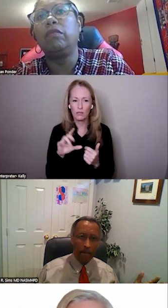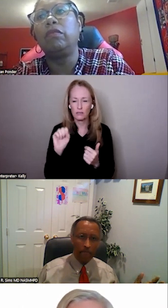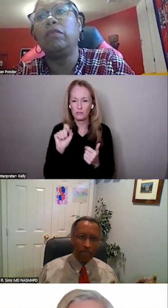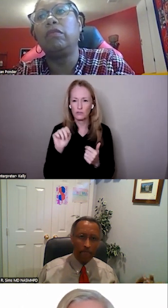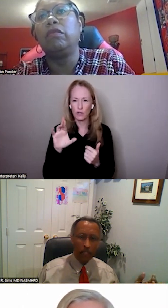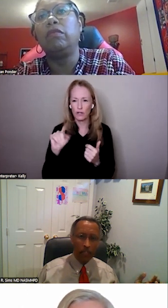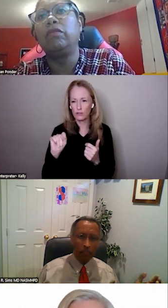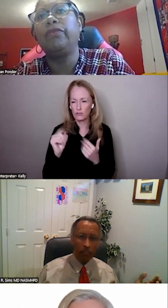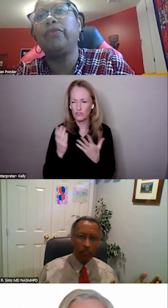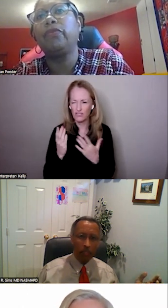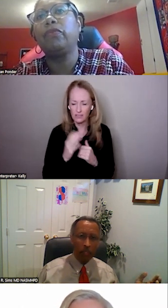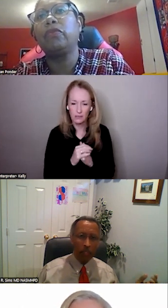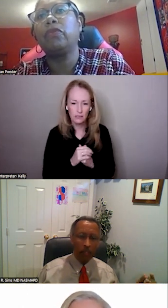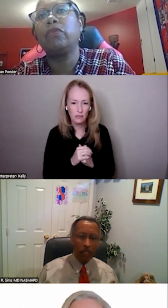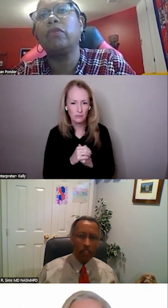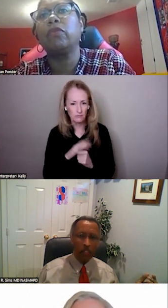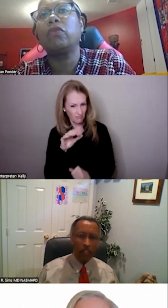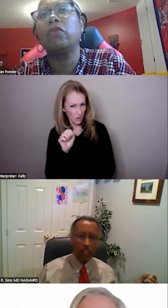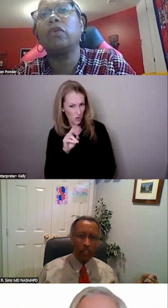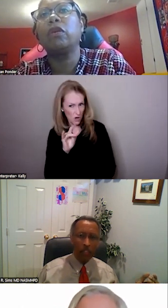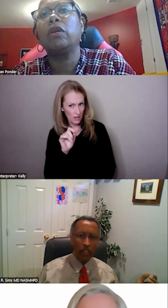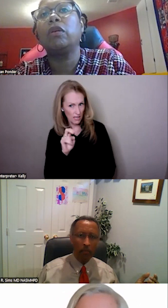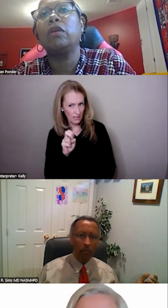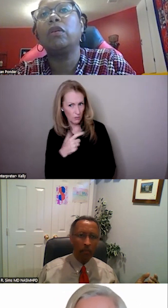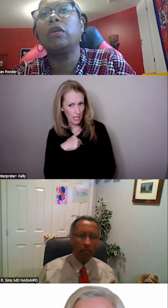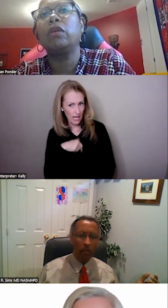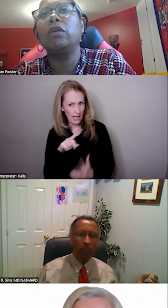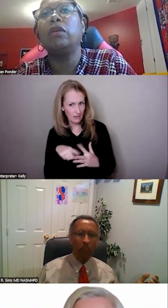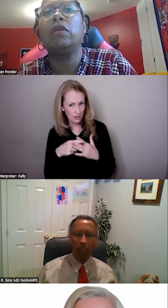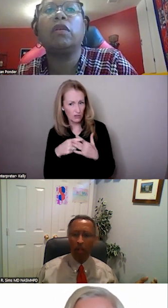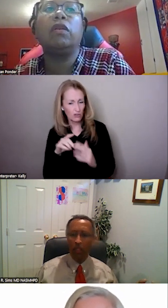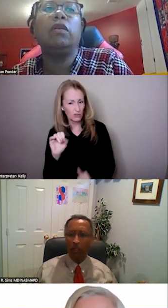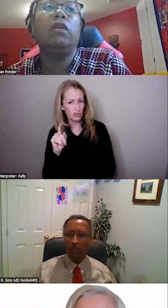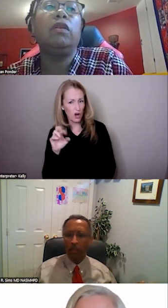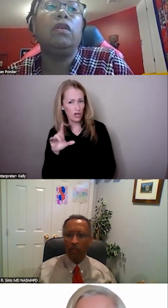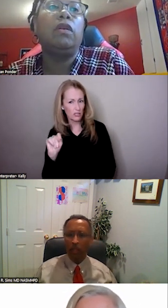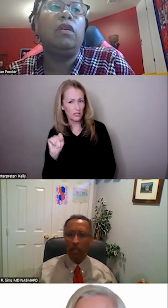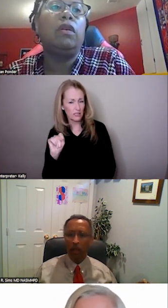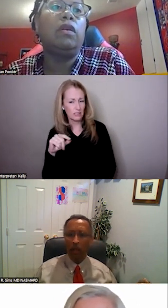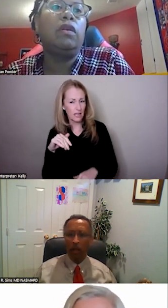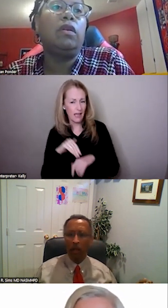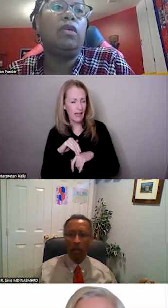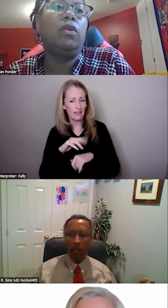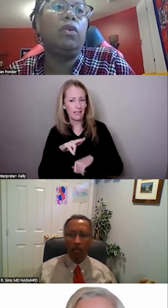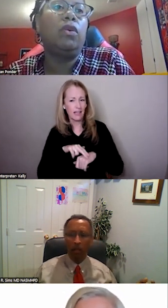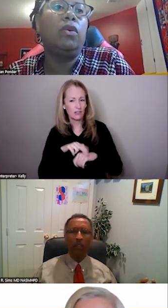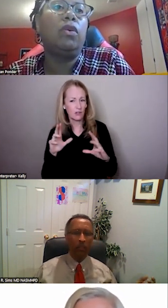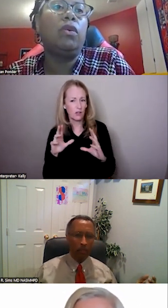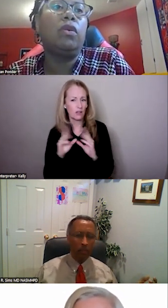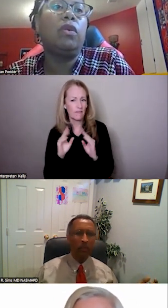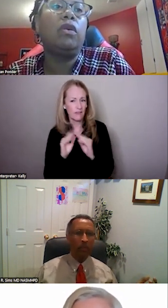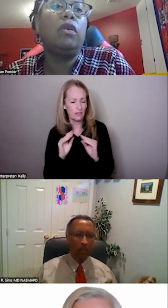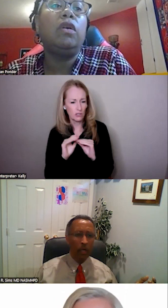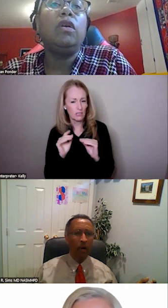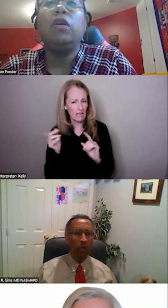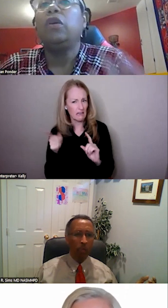I don't know, Carlean, do you know that? We actually had START at our national convention this year in Denver, Colorado, and they spoke at one of our